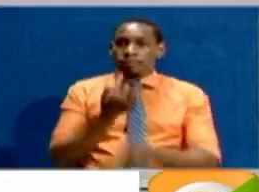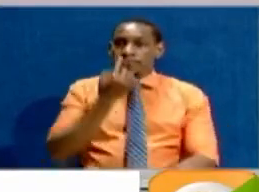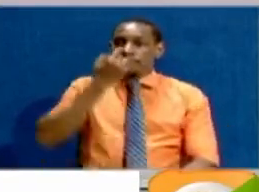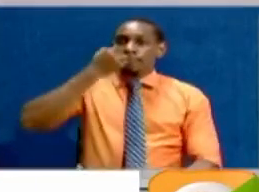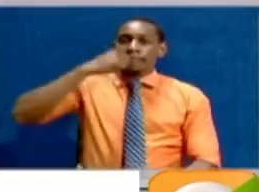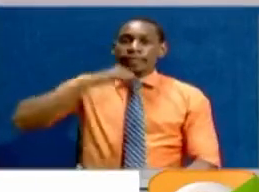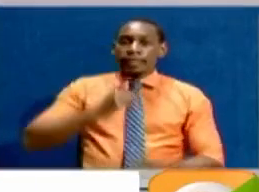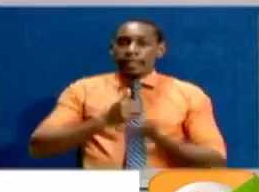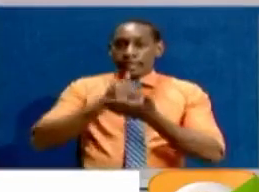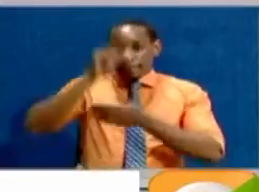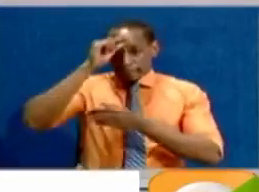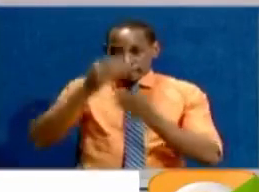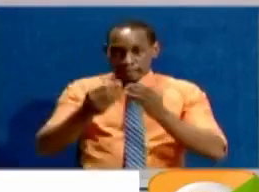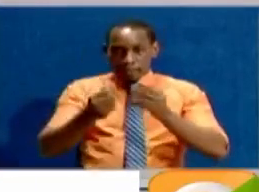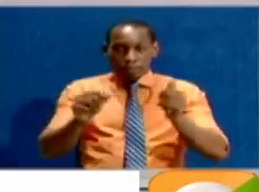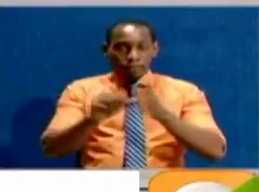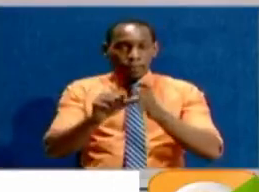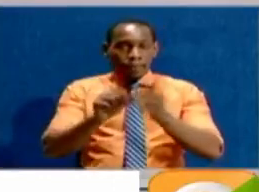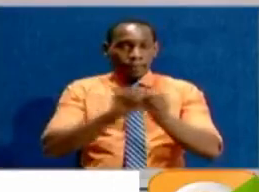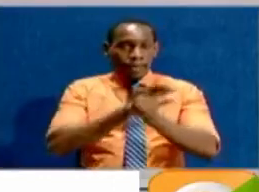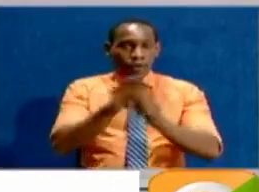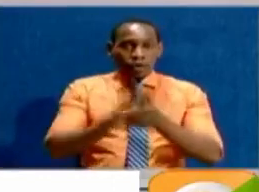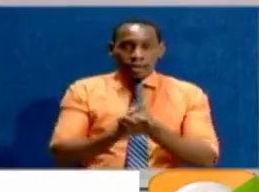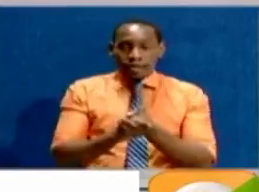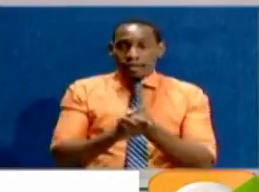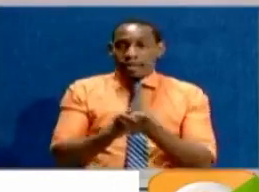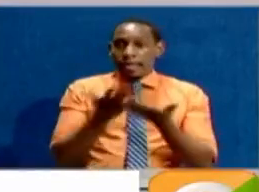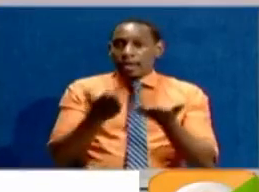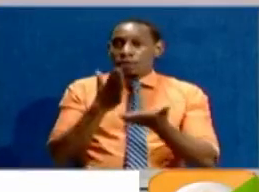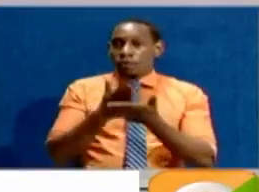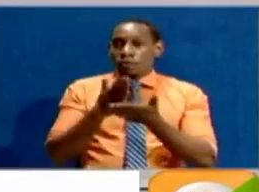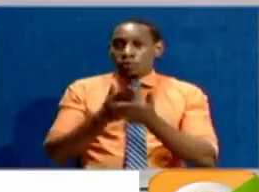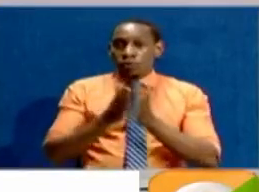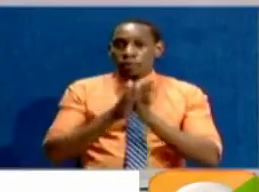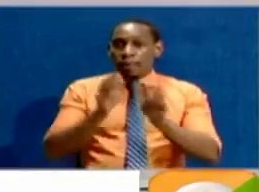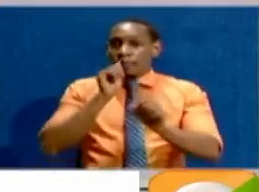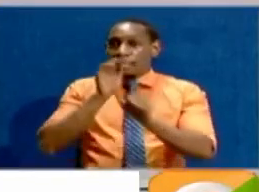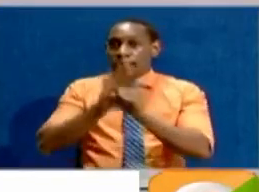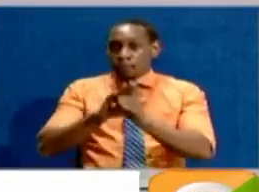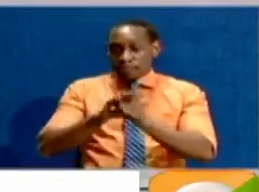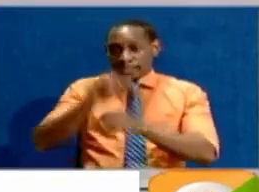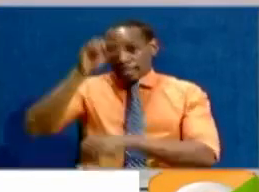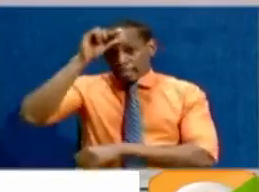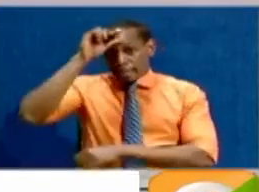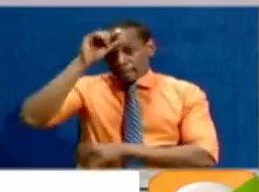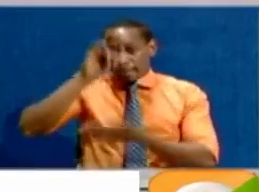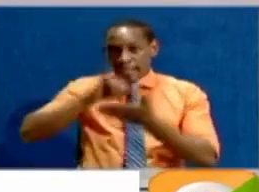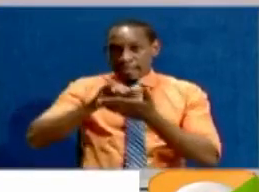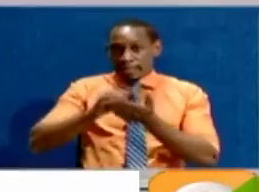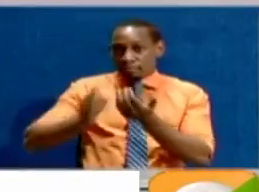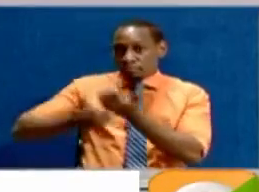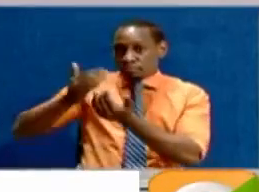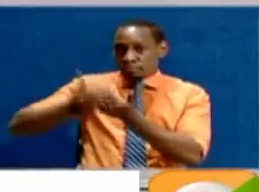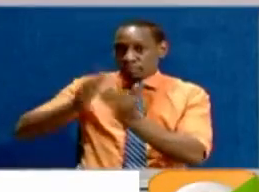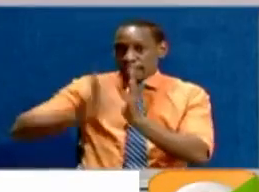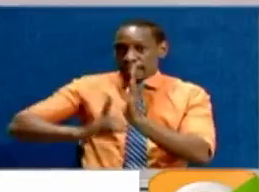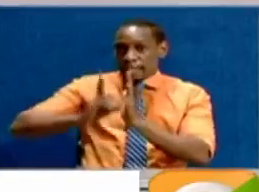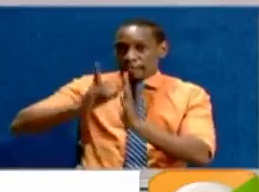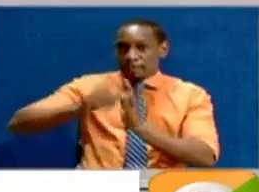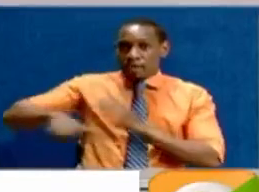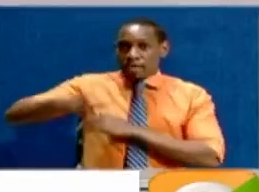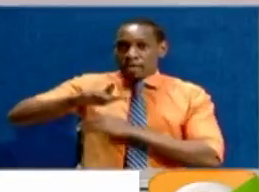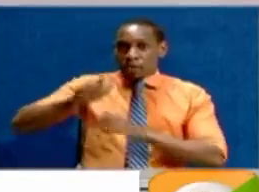help the government combat the COVID-19 pandemic. Now, despite a public promise by the government to nurture and grow